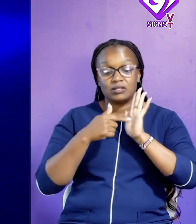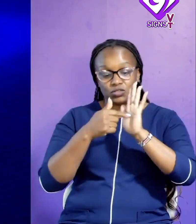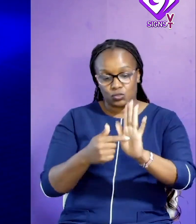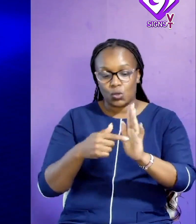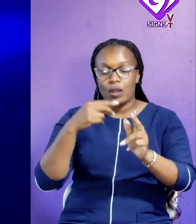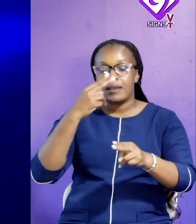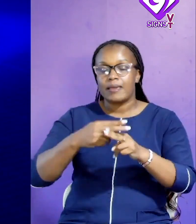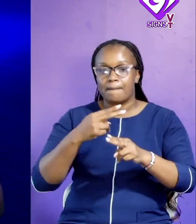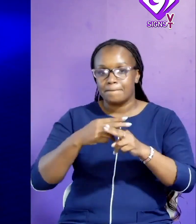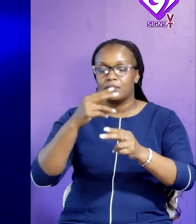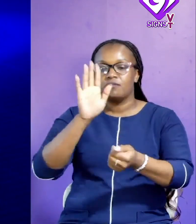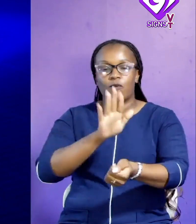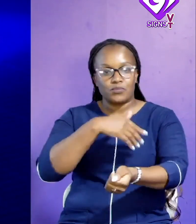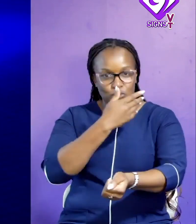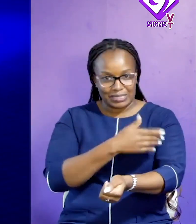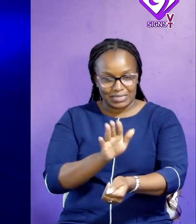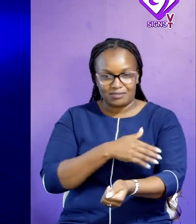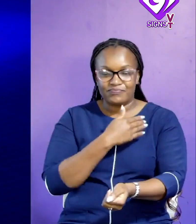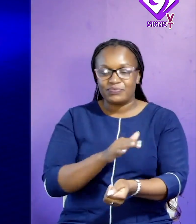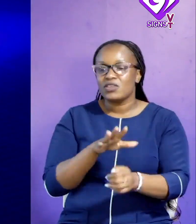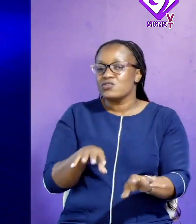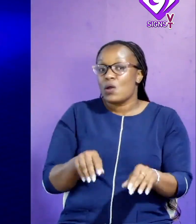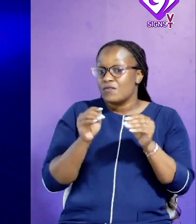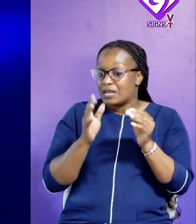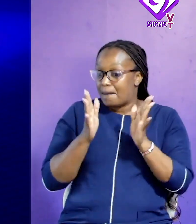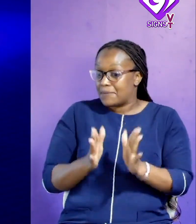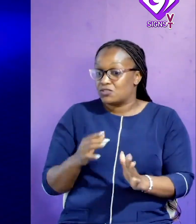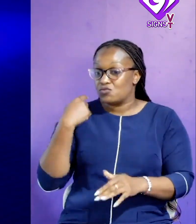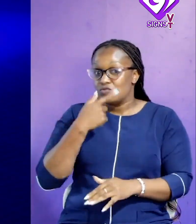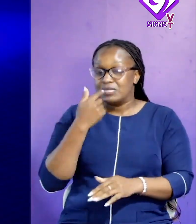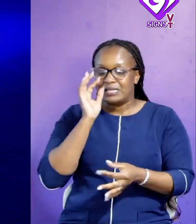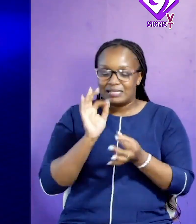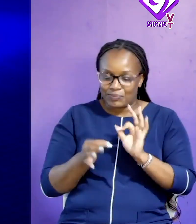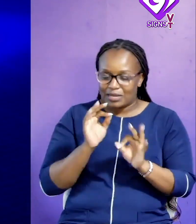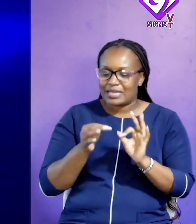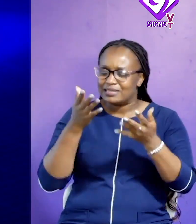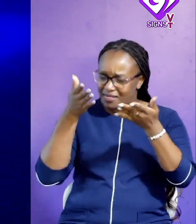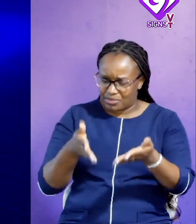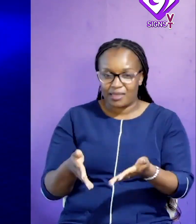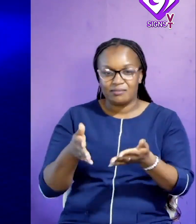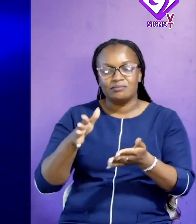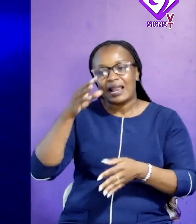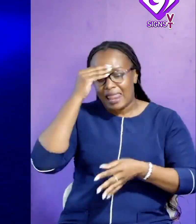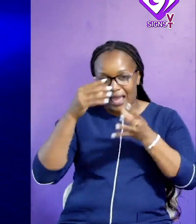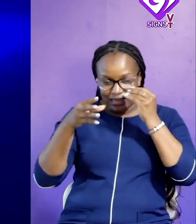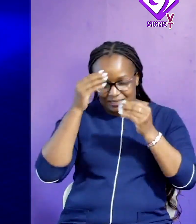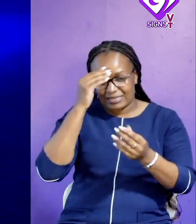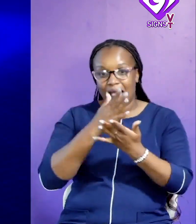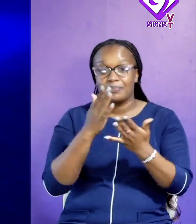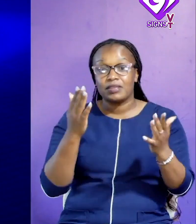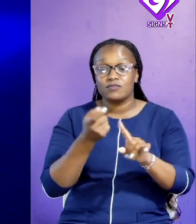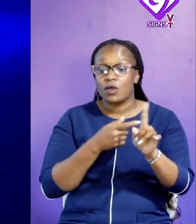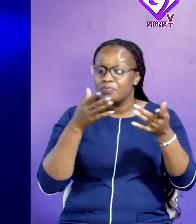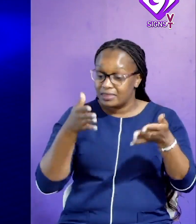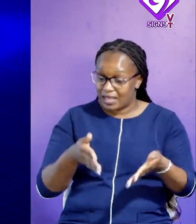ya music and you can find somebody who is interpreting there. Learn from there. Learn something from there. And I